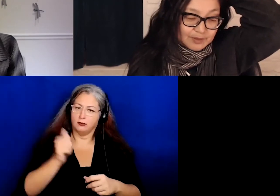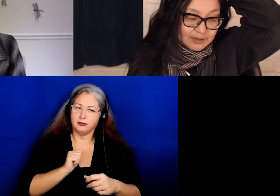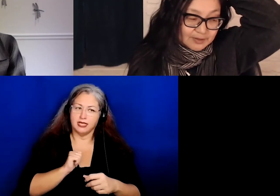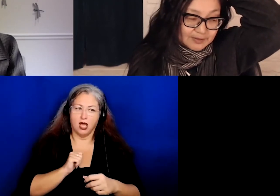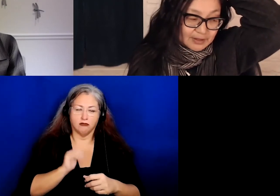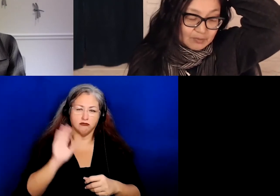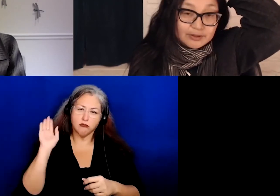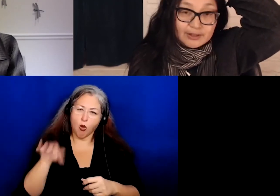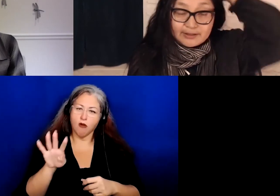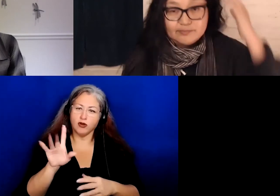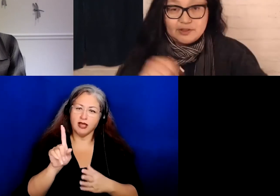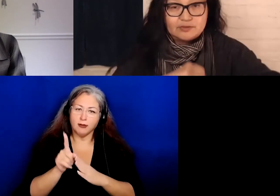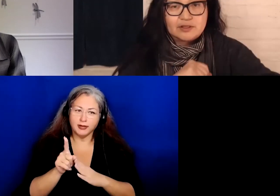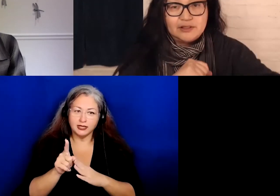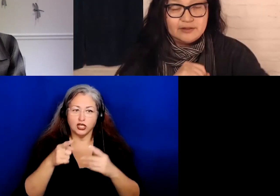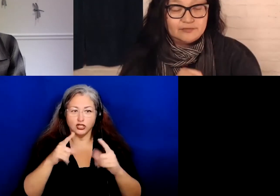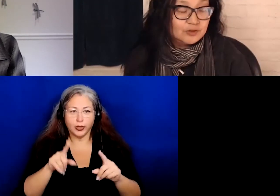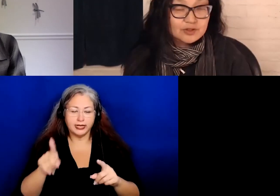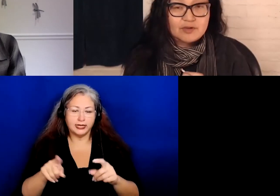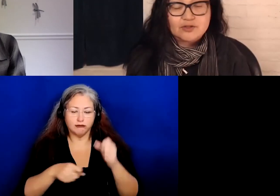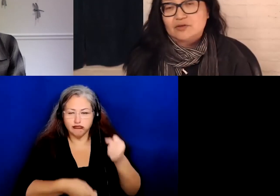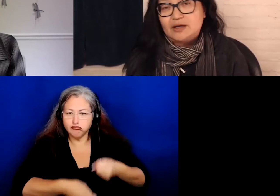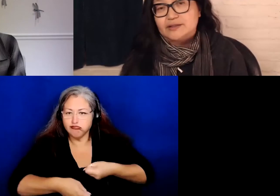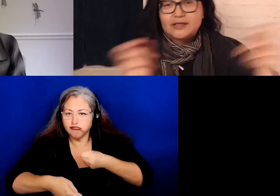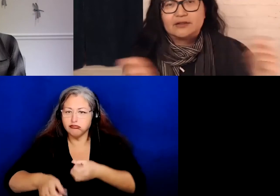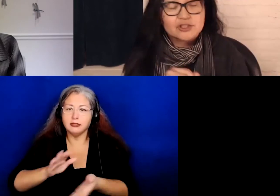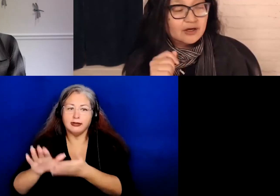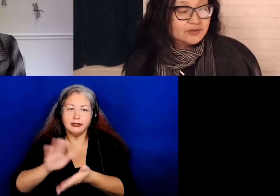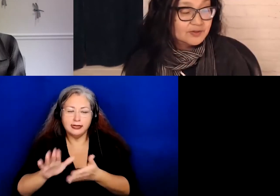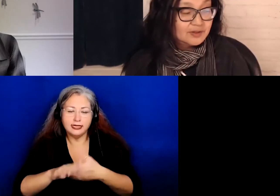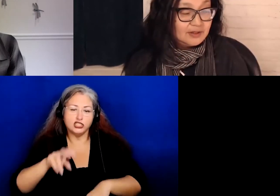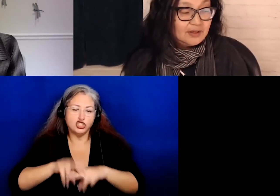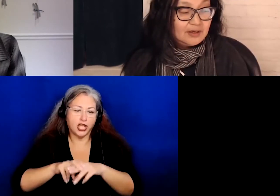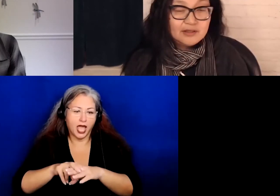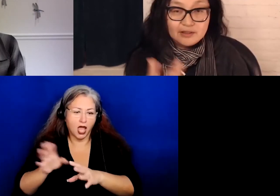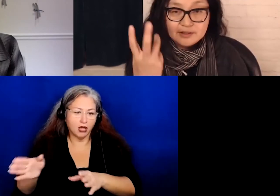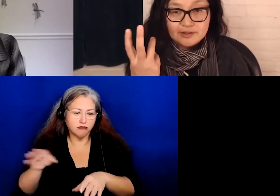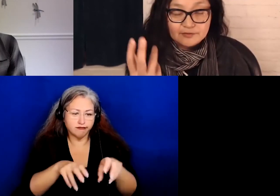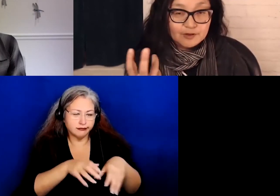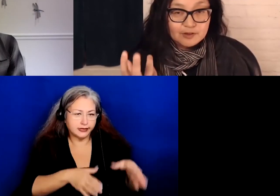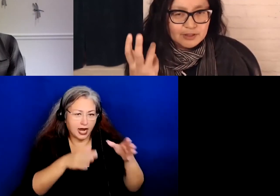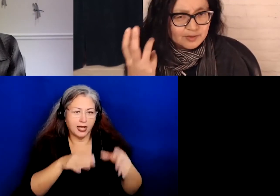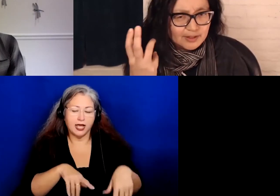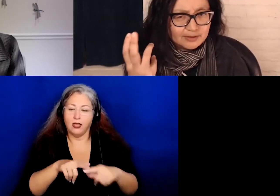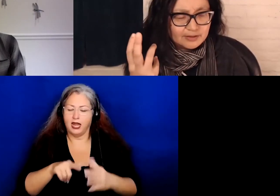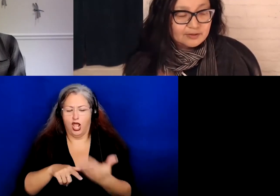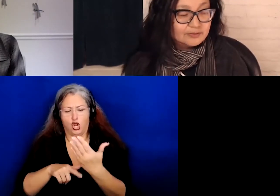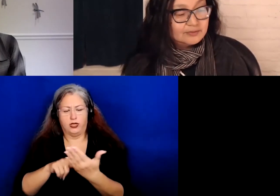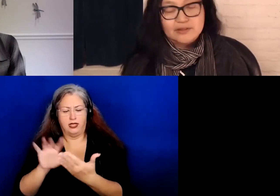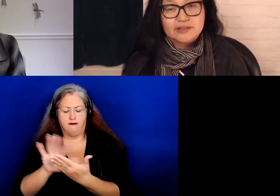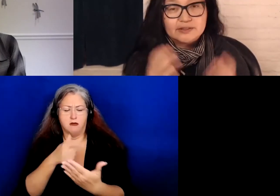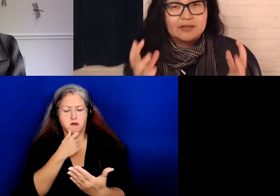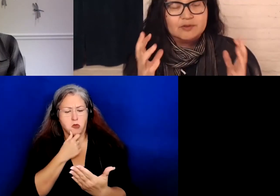45 minutes while he like cleaned the floors of the restaurant and stacked the chairs. And then he looked at the film and he was like,